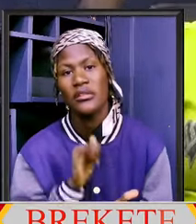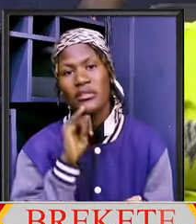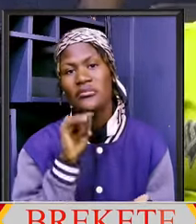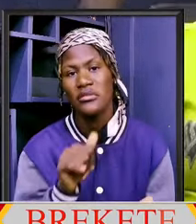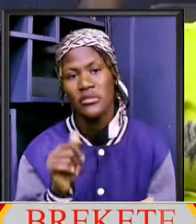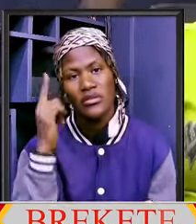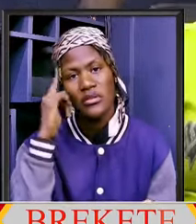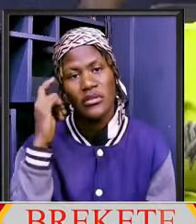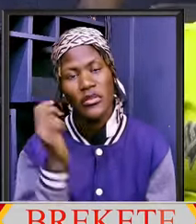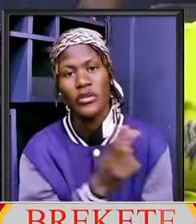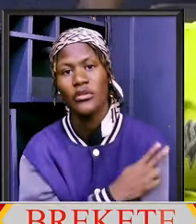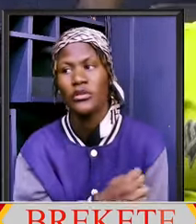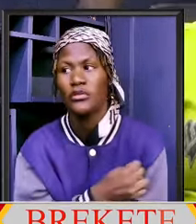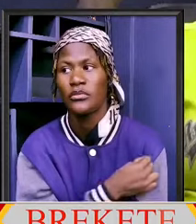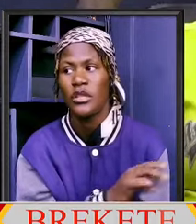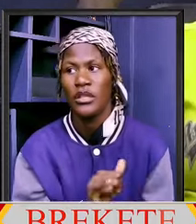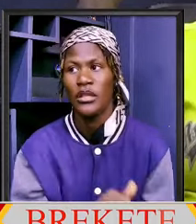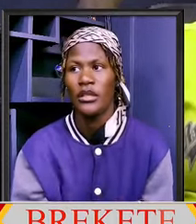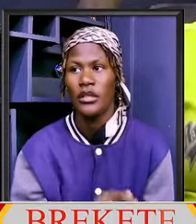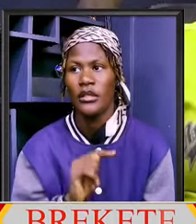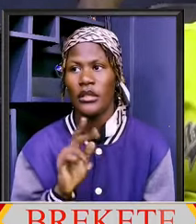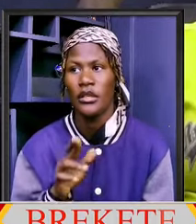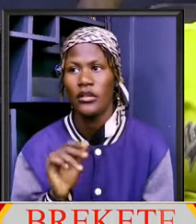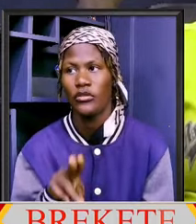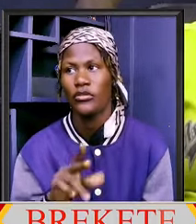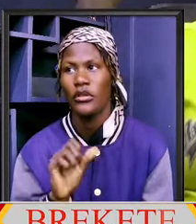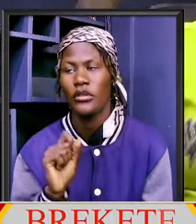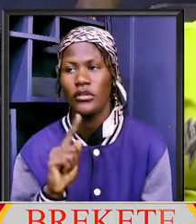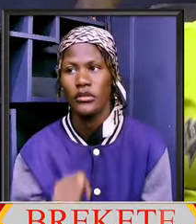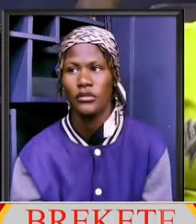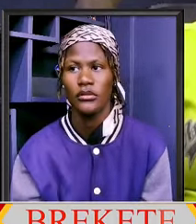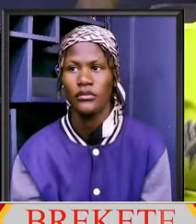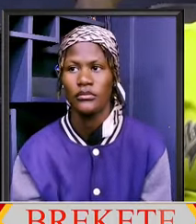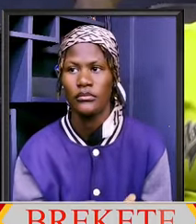hospital where I trust. Okay, sir.